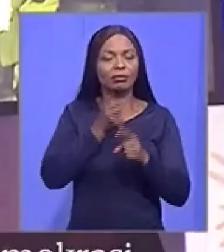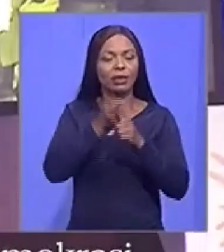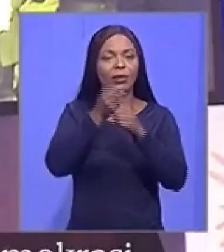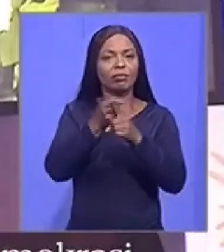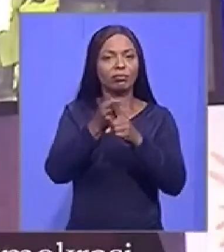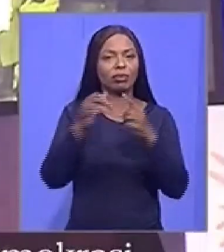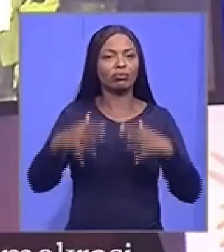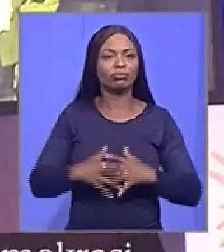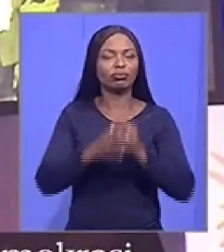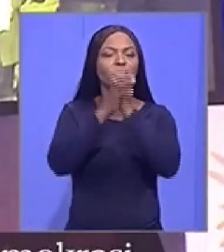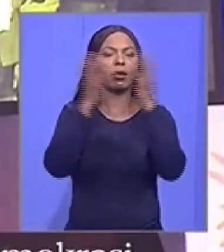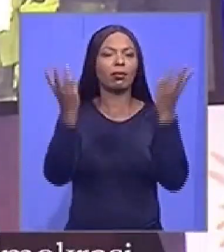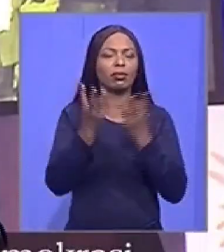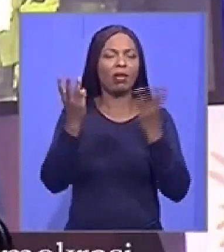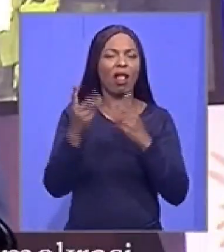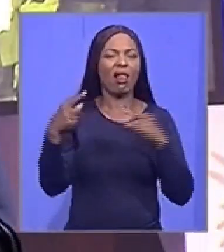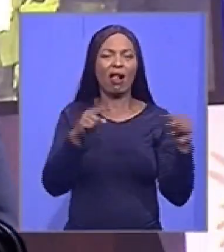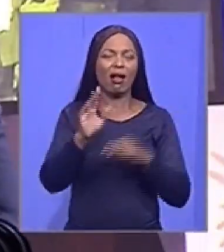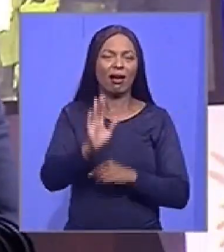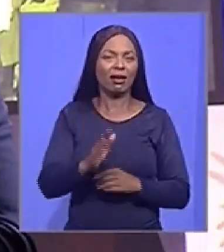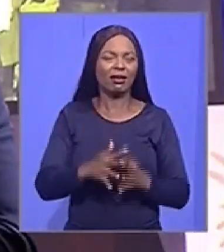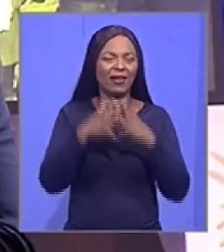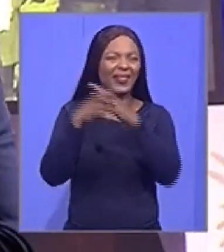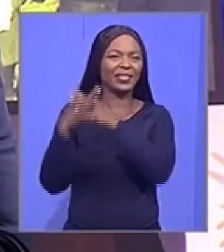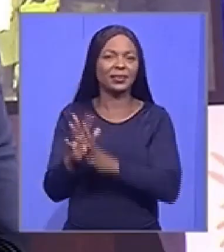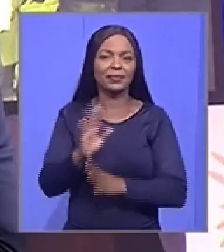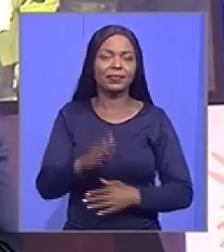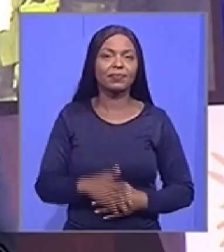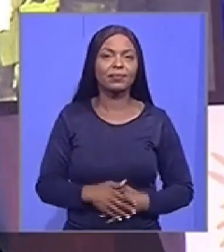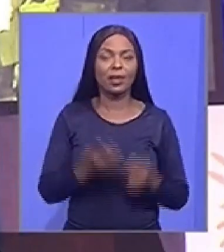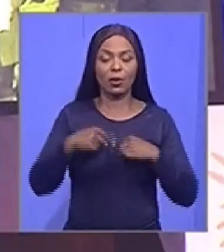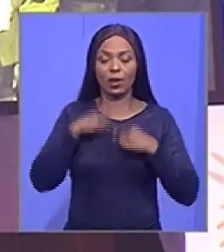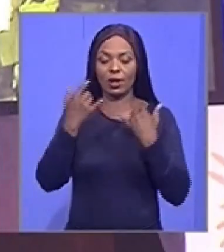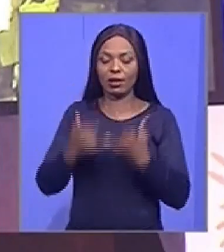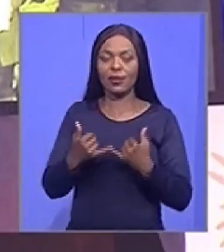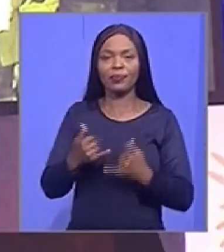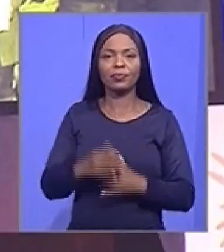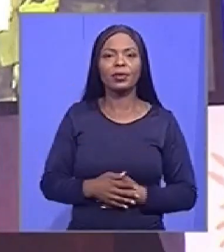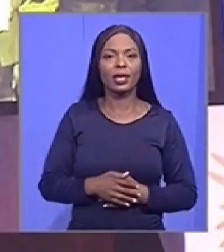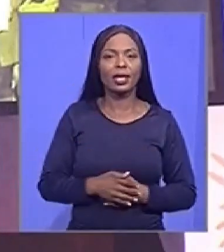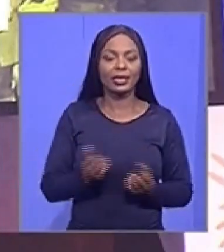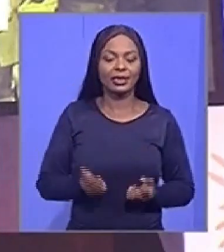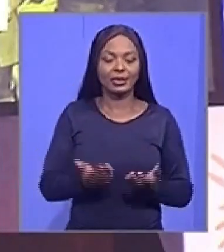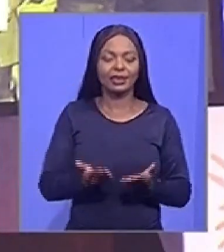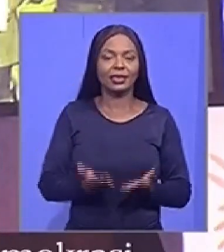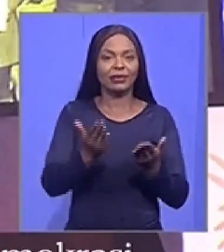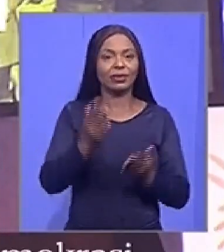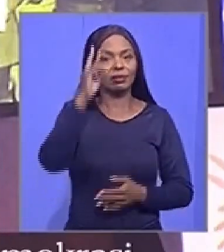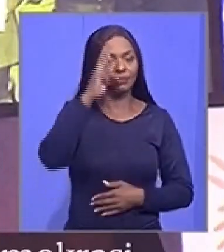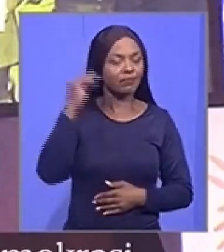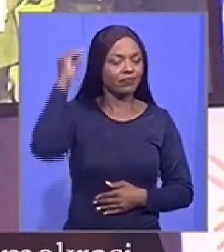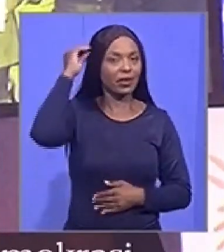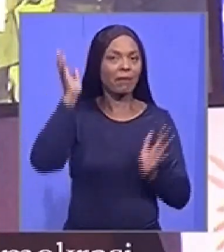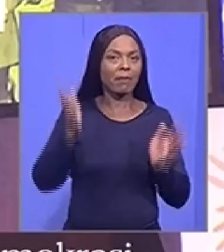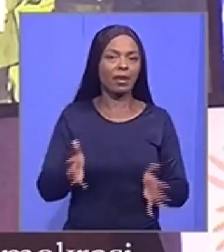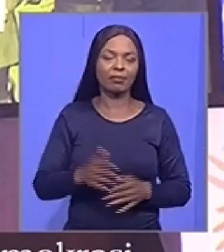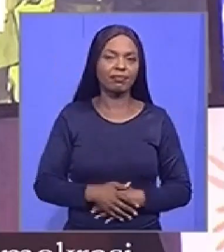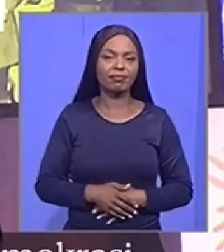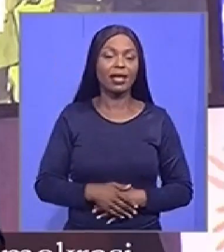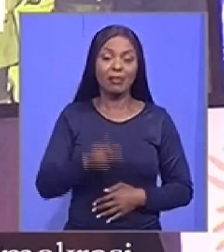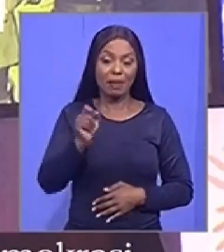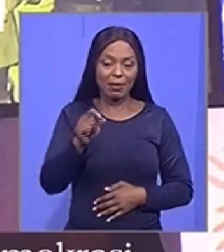gobeleleng. In honoring Ahmed Kathrada, let us not merely pay lip service to his memory, but let us be inspired by the